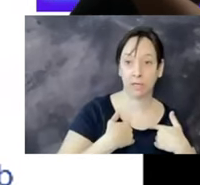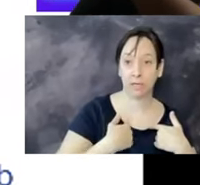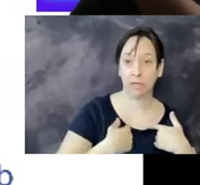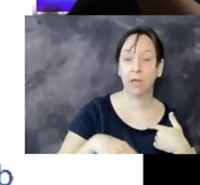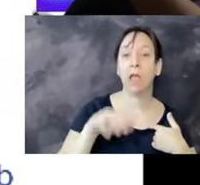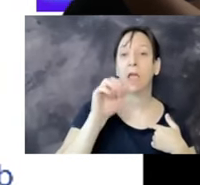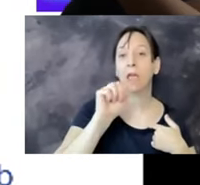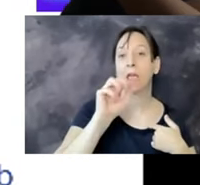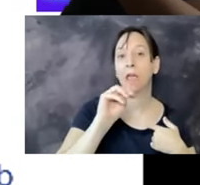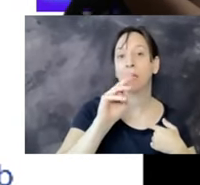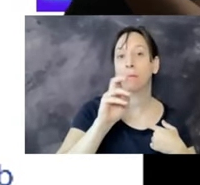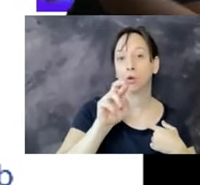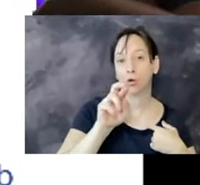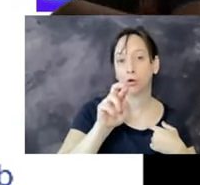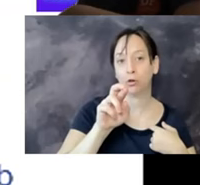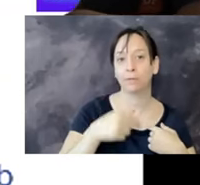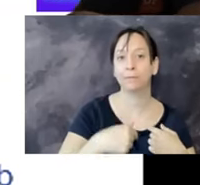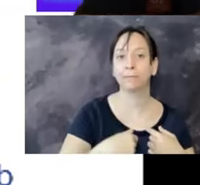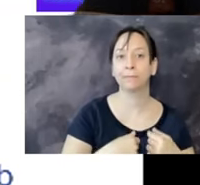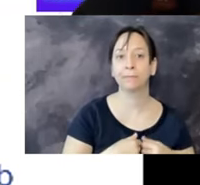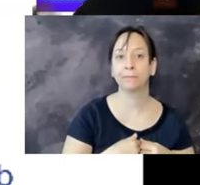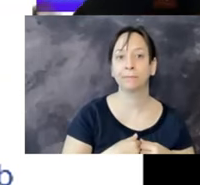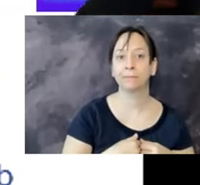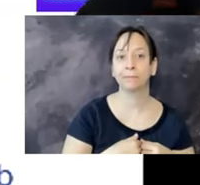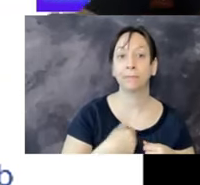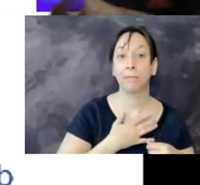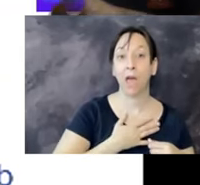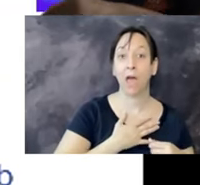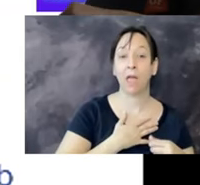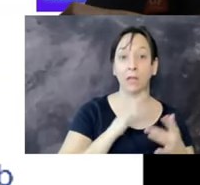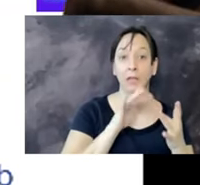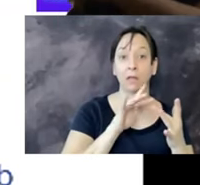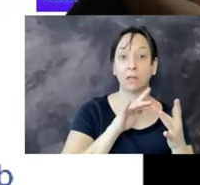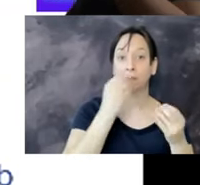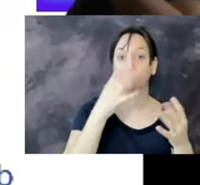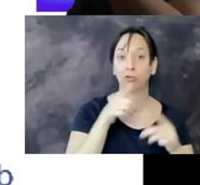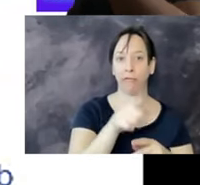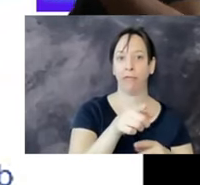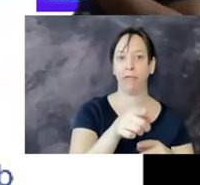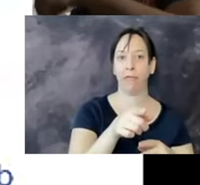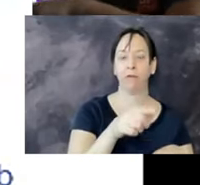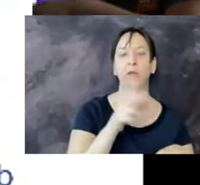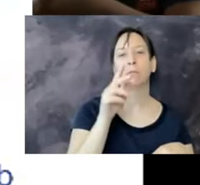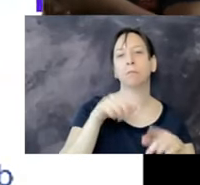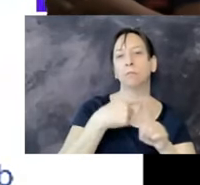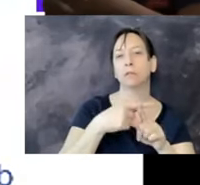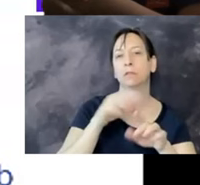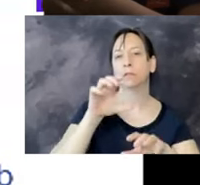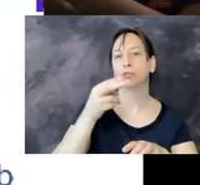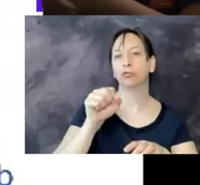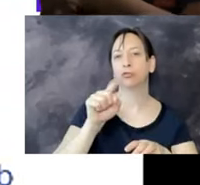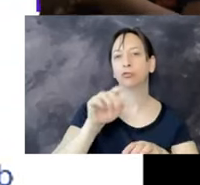Amber, and my contact is there on the slide. We'll put it in the chat, or